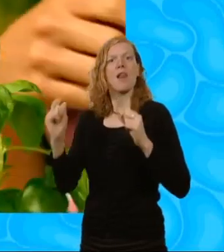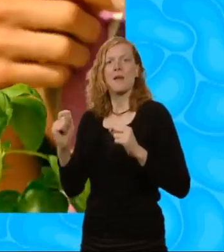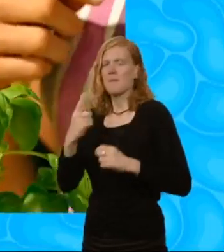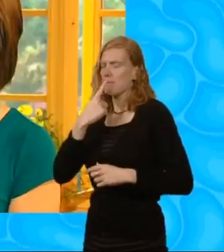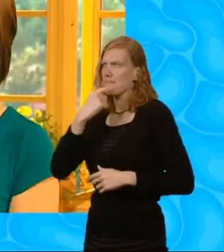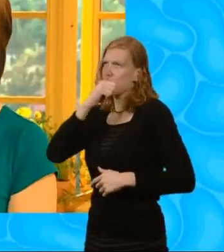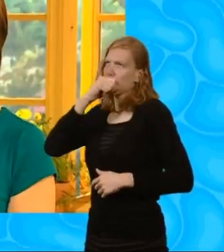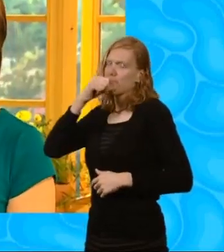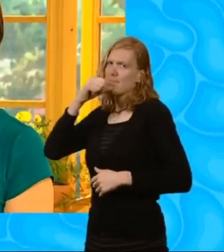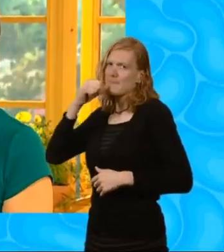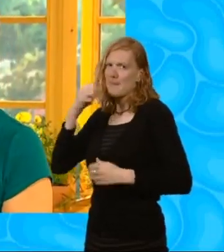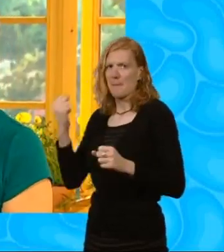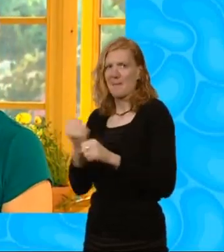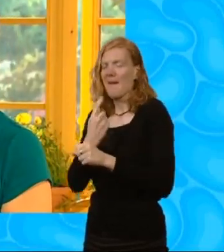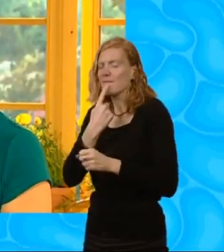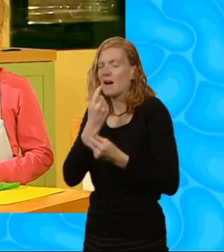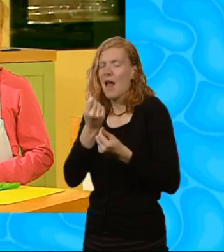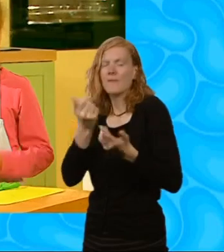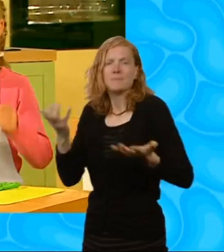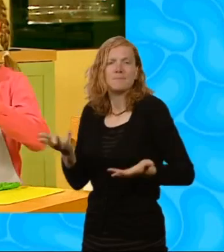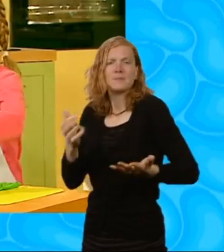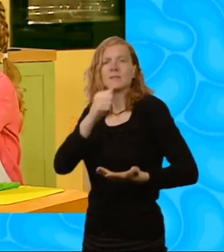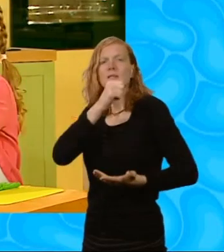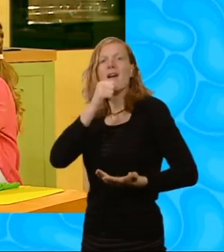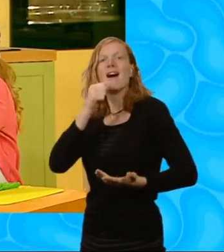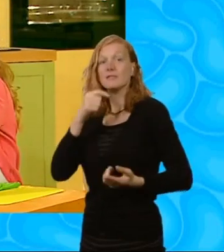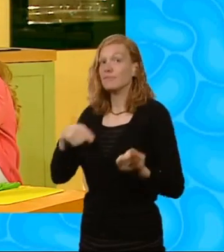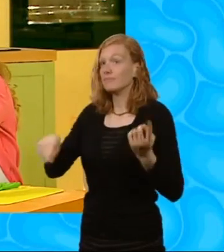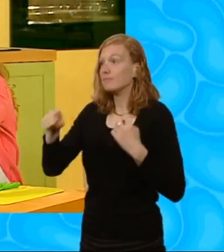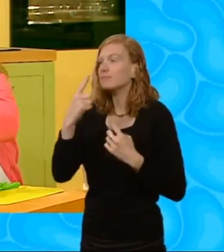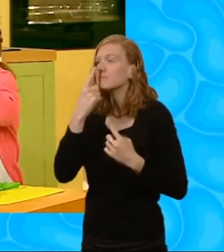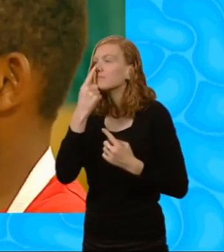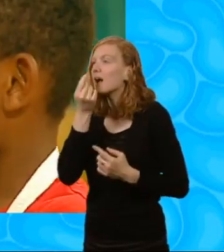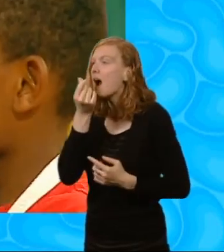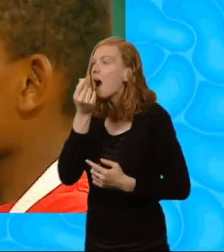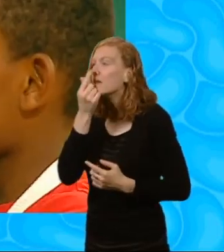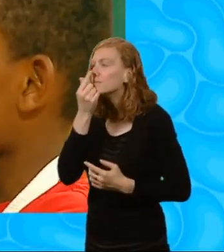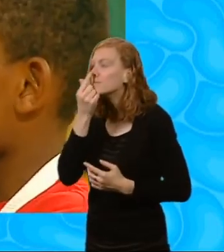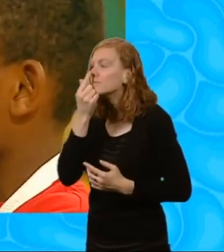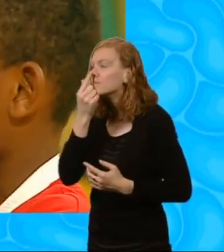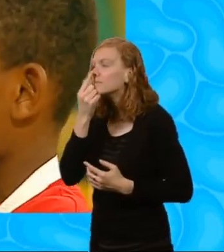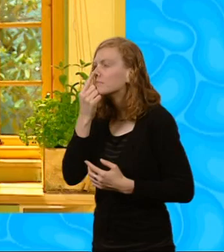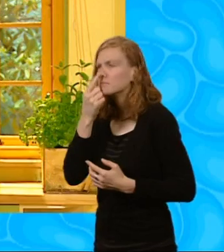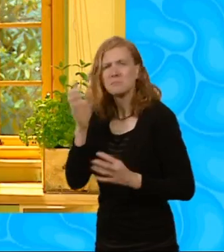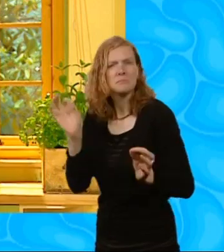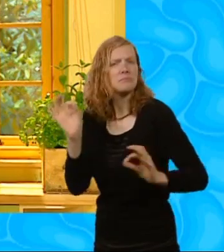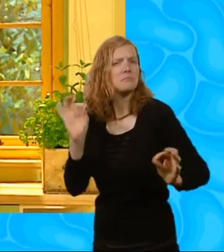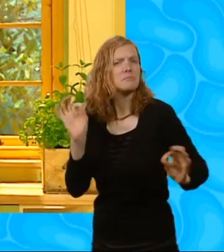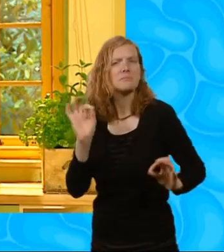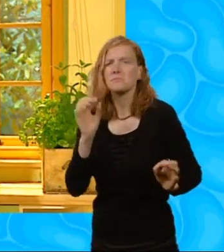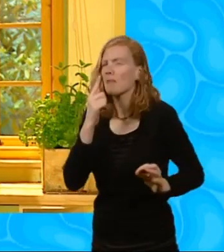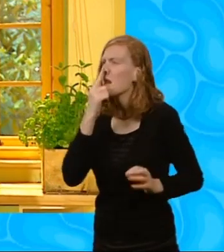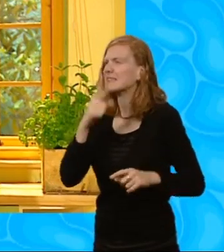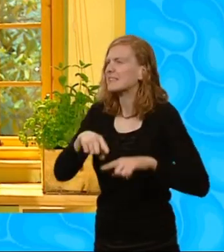chicken. Now, if you take the leaves on your table, everyone, and smell them, what does it smell like? Salty. It doesn't smell like